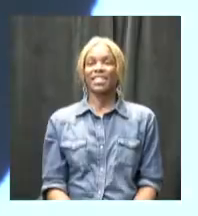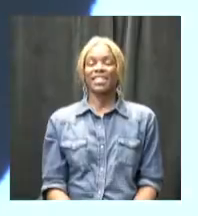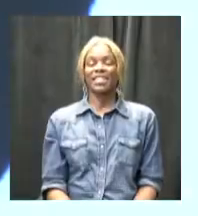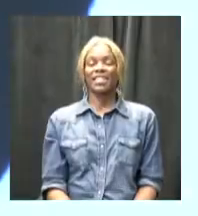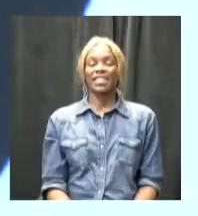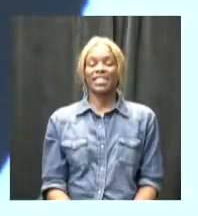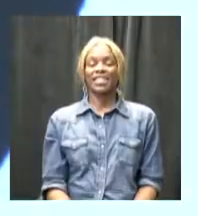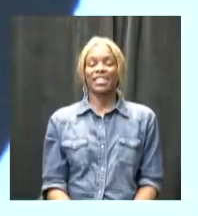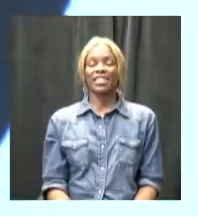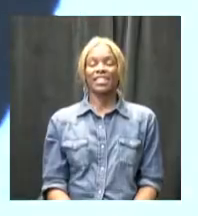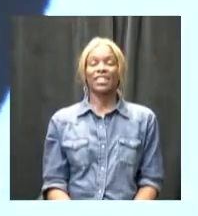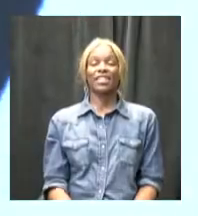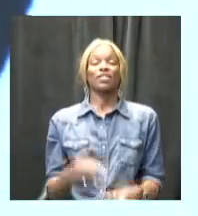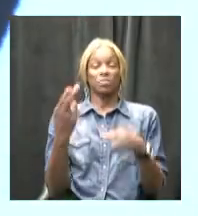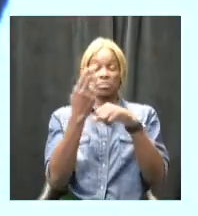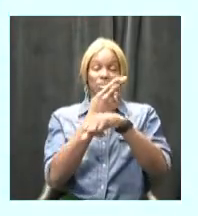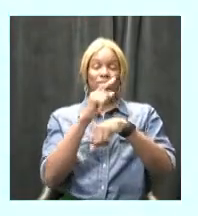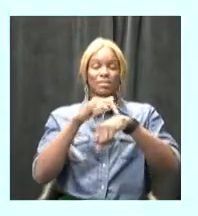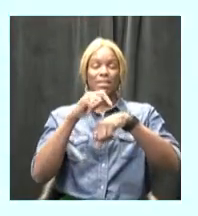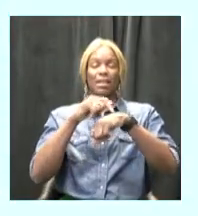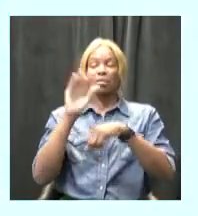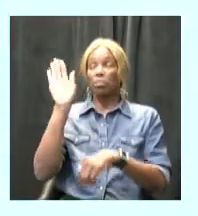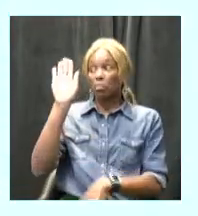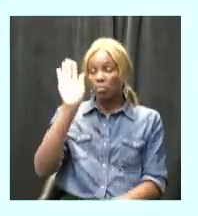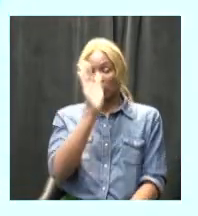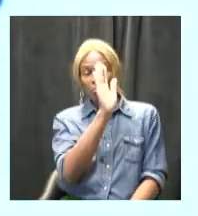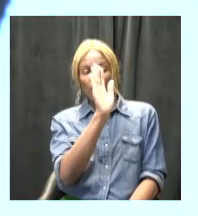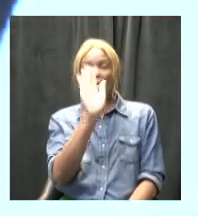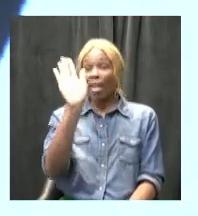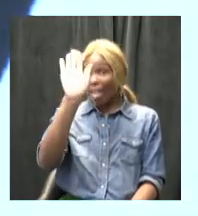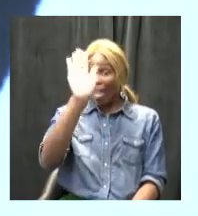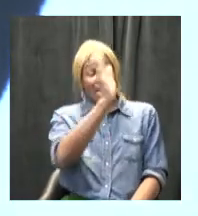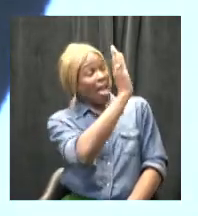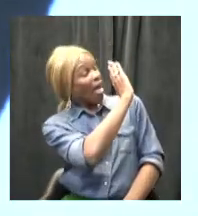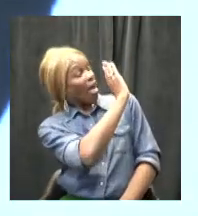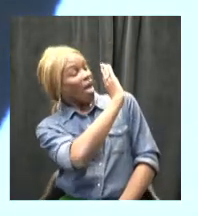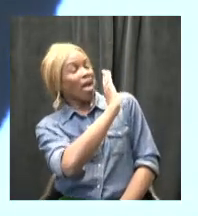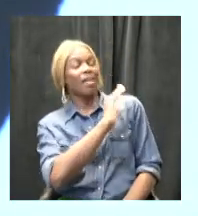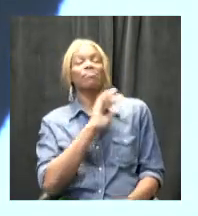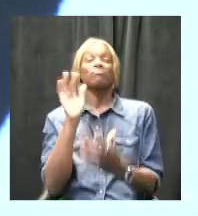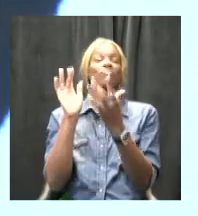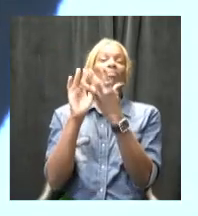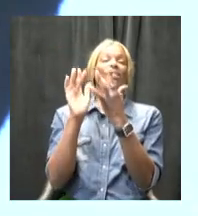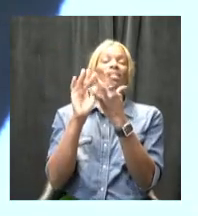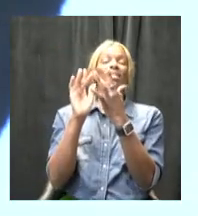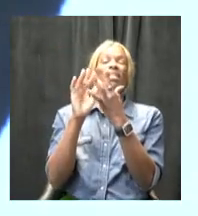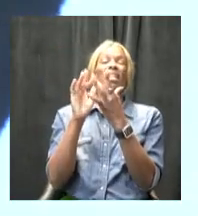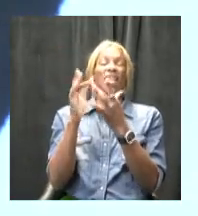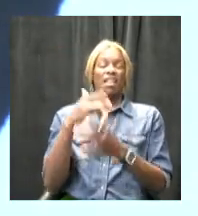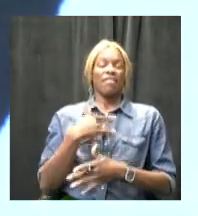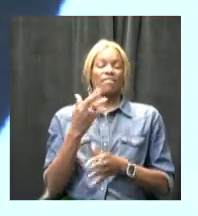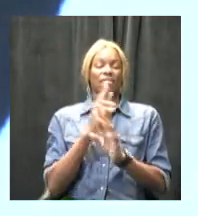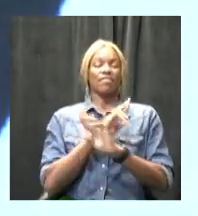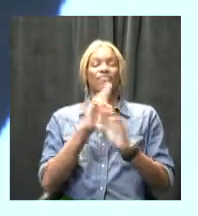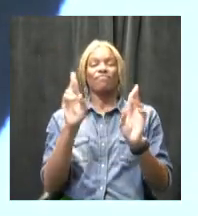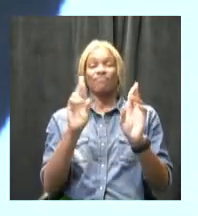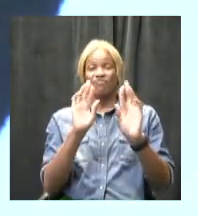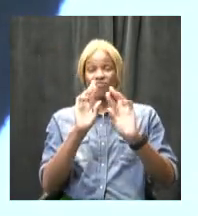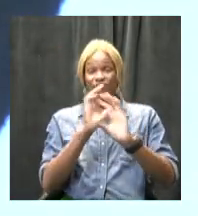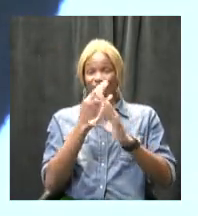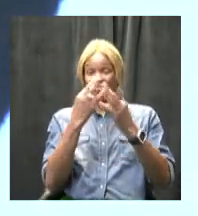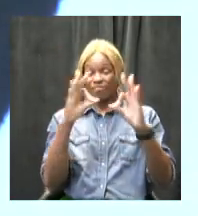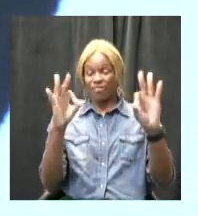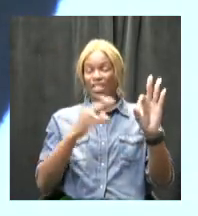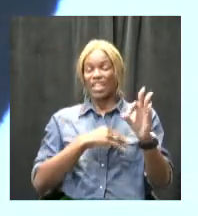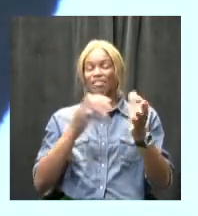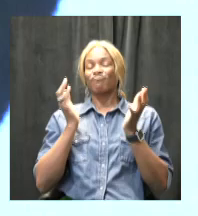Take a moment to wave to somebody sitting nearby you, in front of you, behind you. If you're online, feel free to holler at us online in the chat.